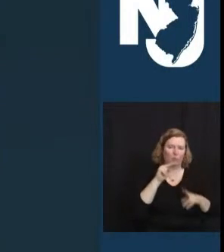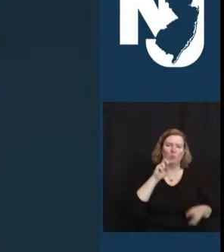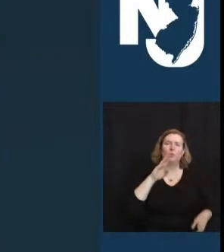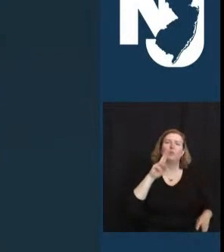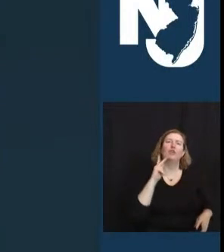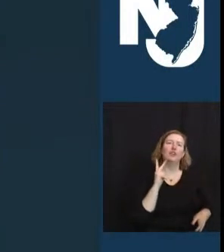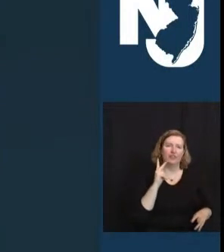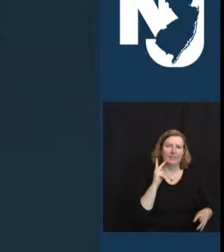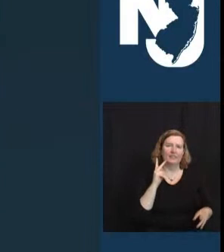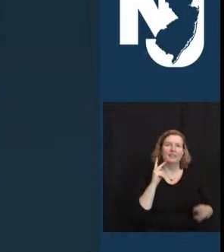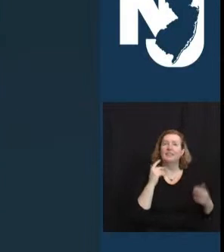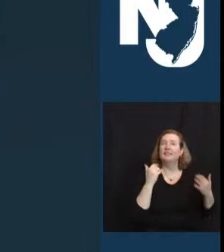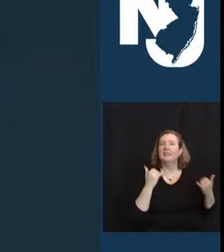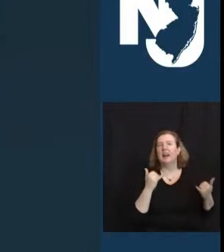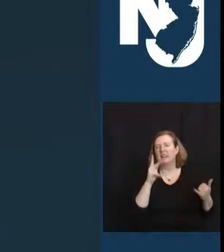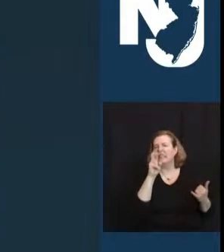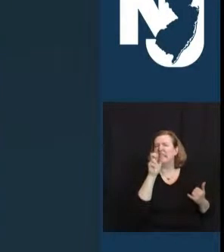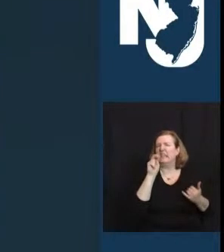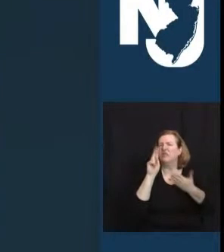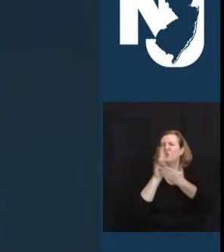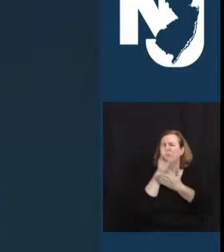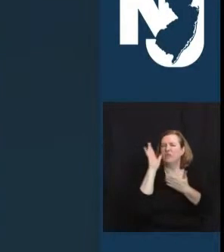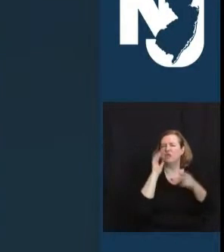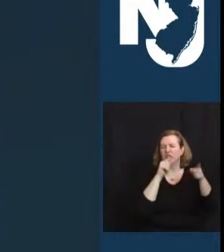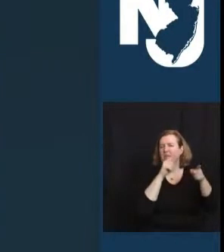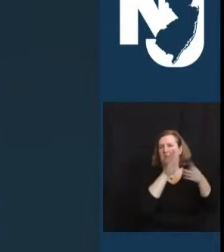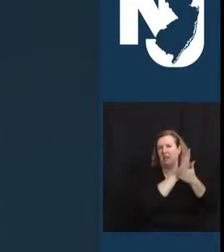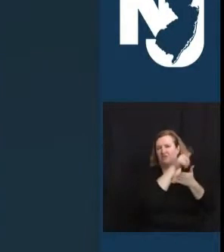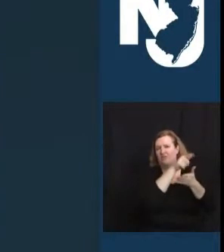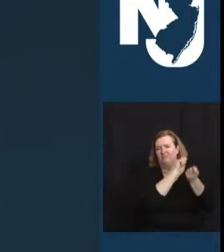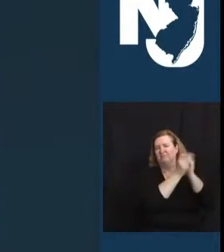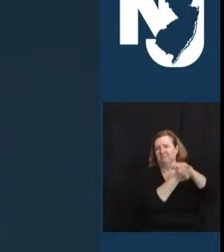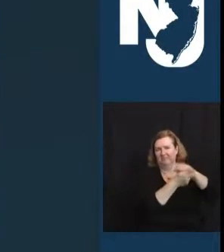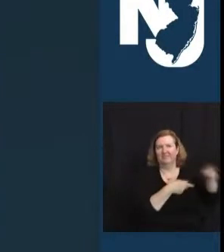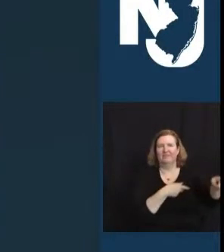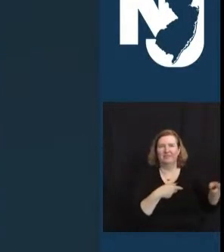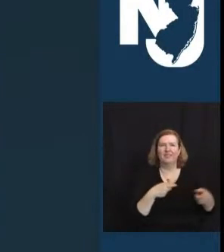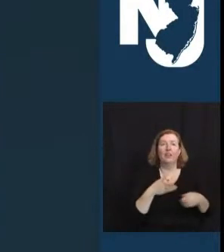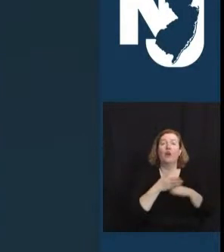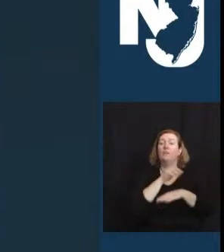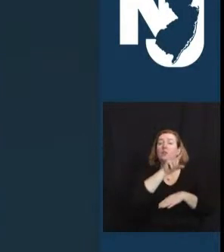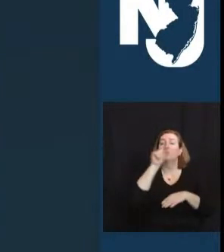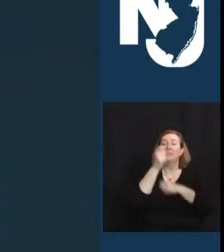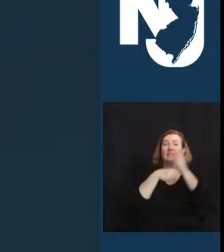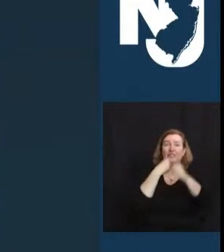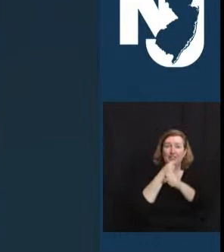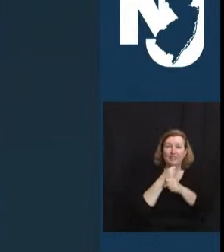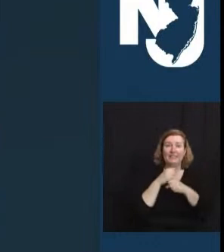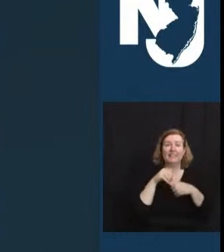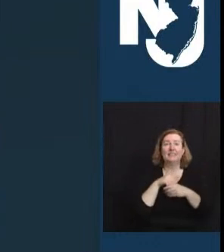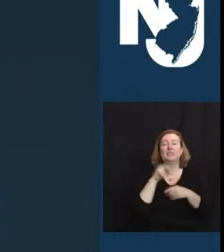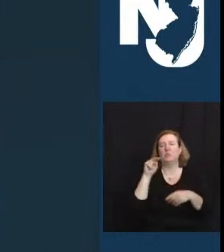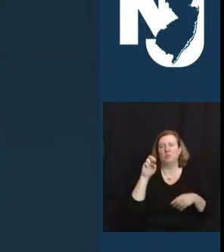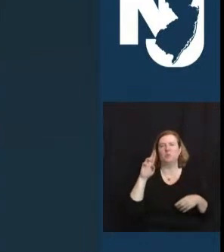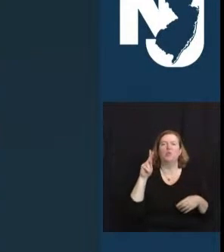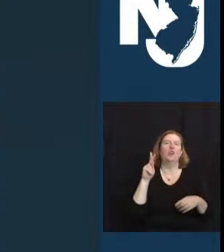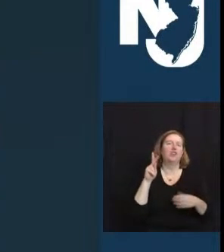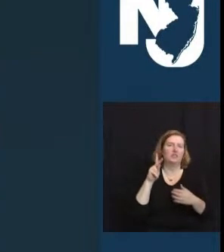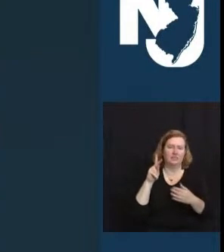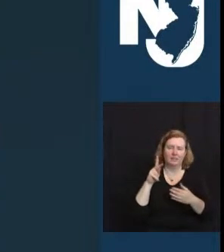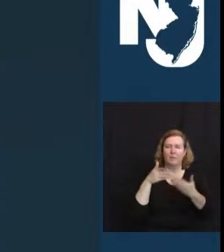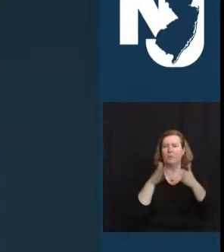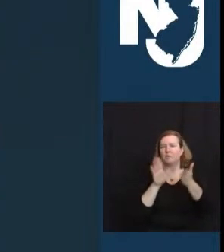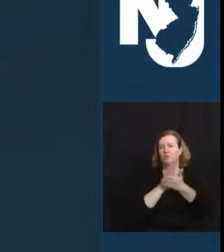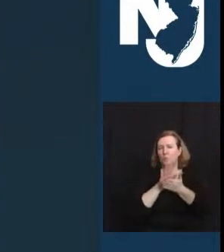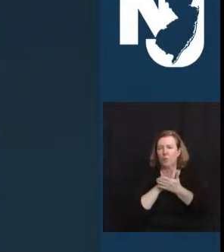Kane University. And she spent more than 20 years as an educator in the Newark public schools. She loved her students as if they